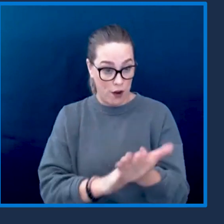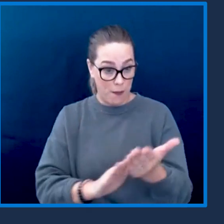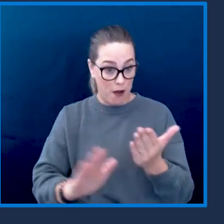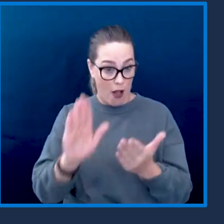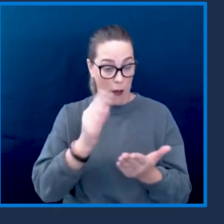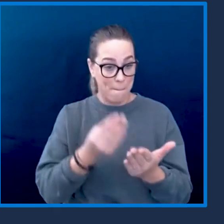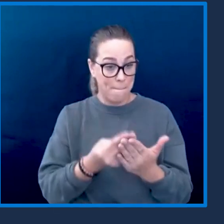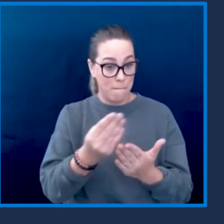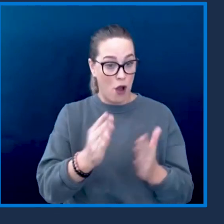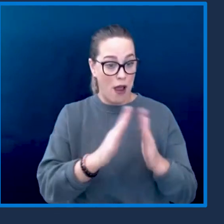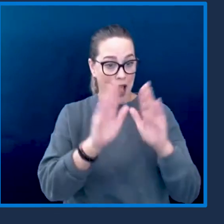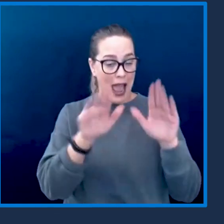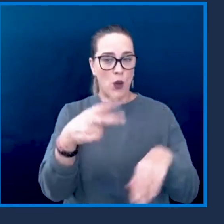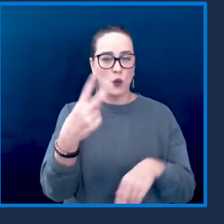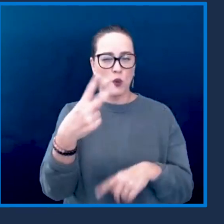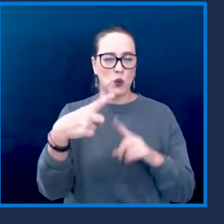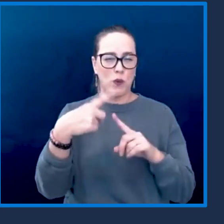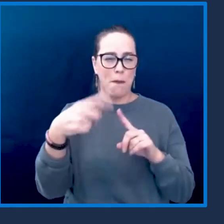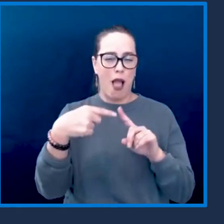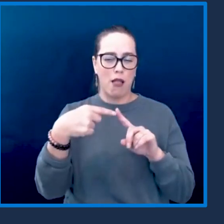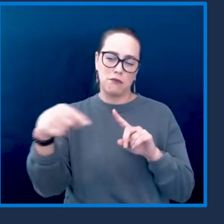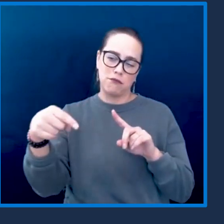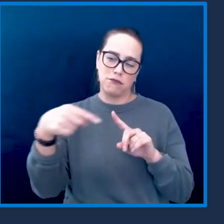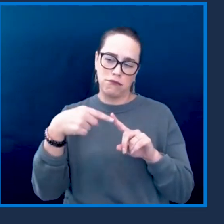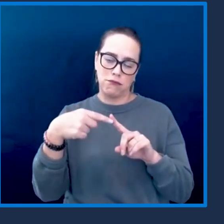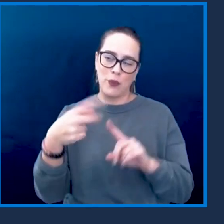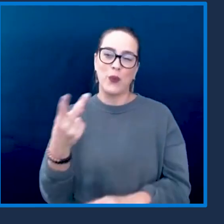we're doing great.